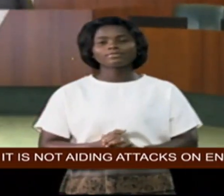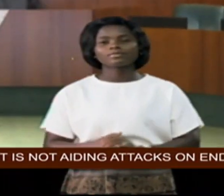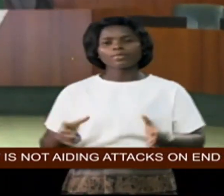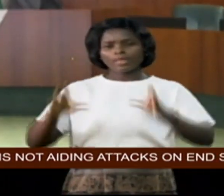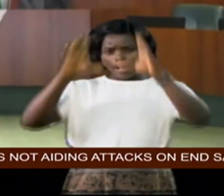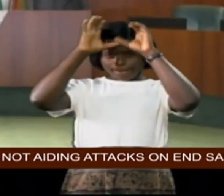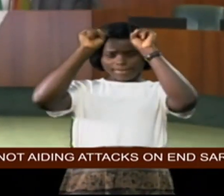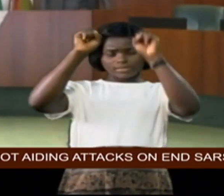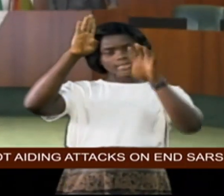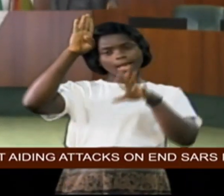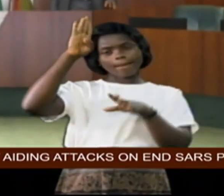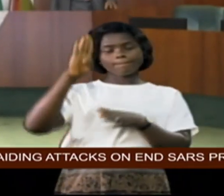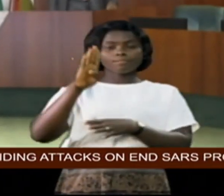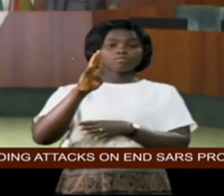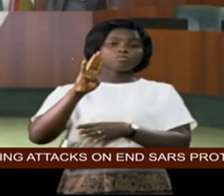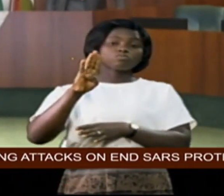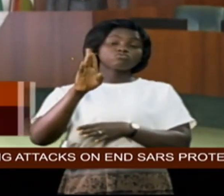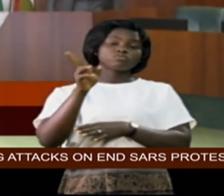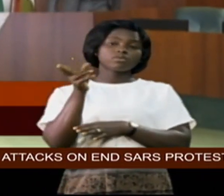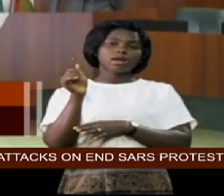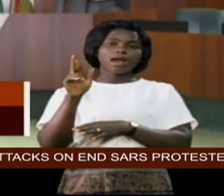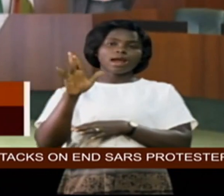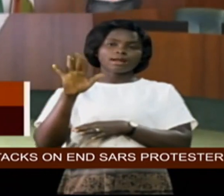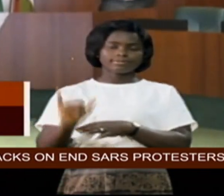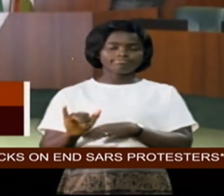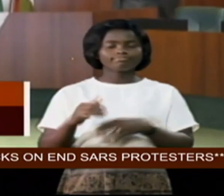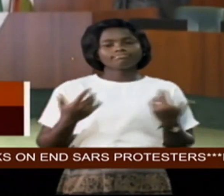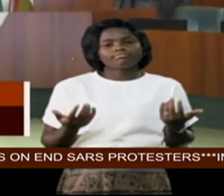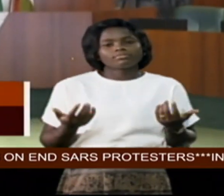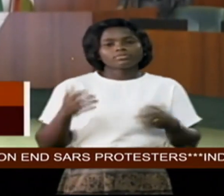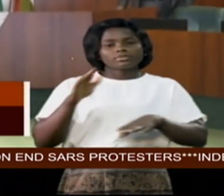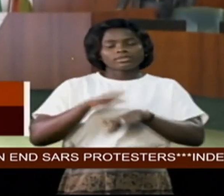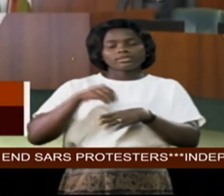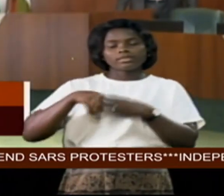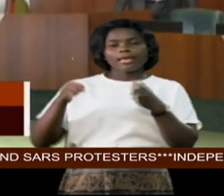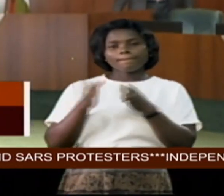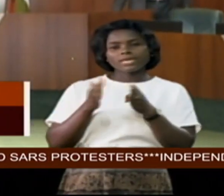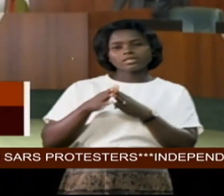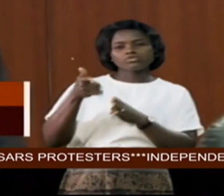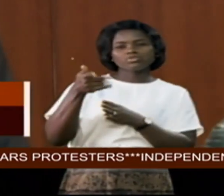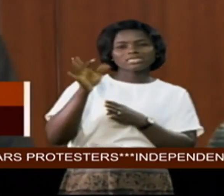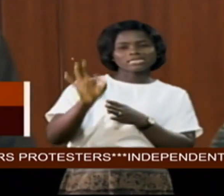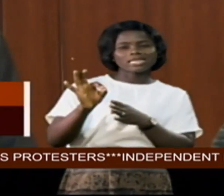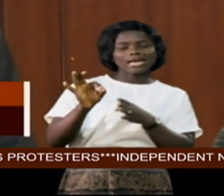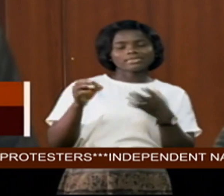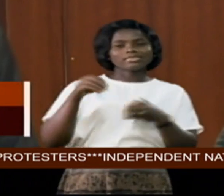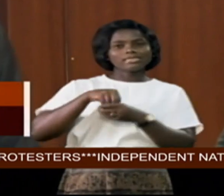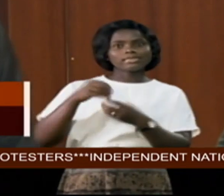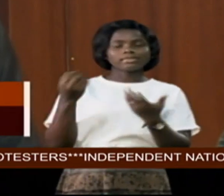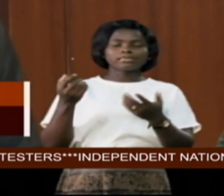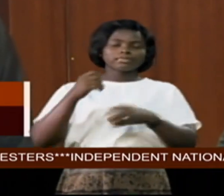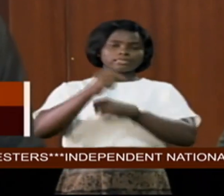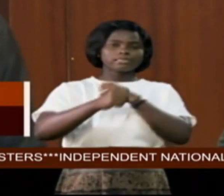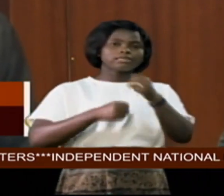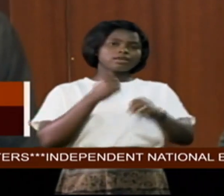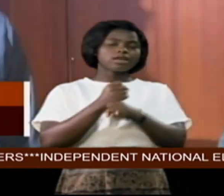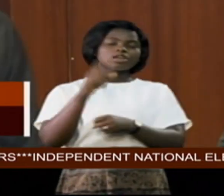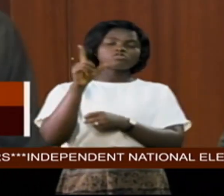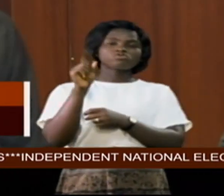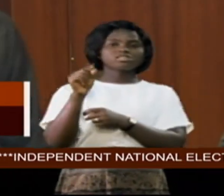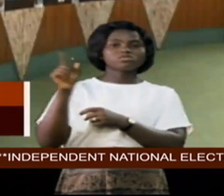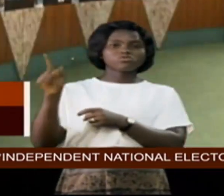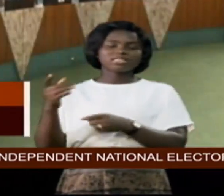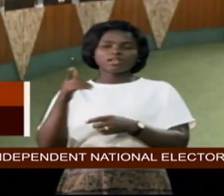President Muhammadu Buhari presided over the meeting, 29th in the series for the year 2020 and 28th to be